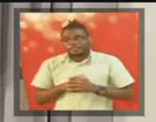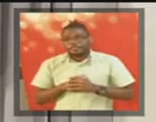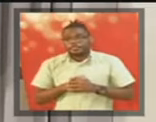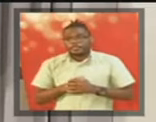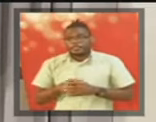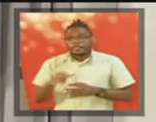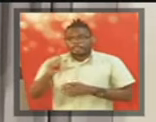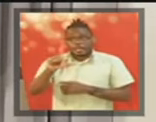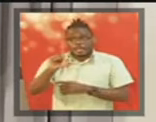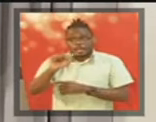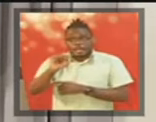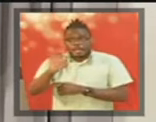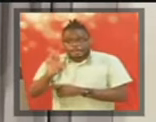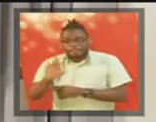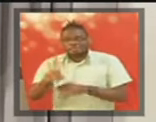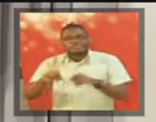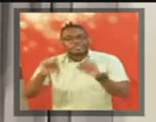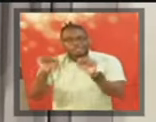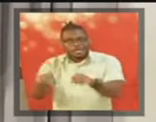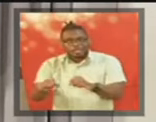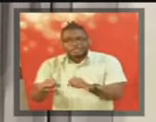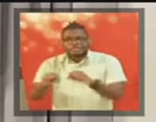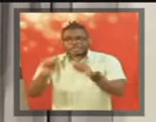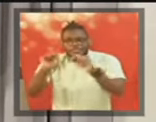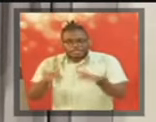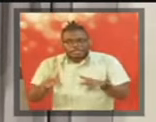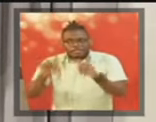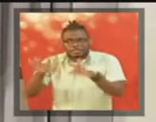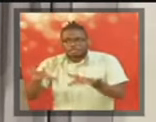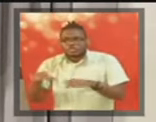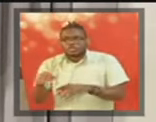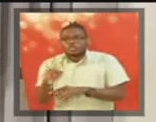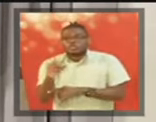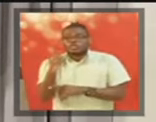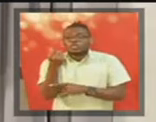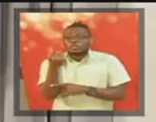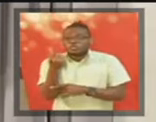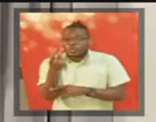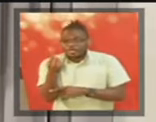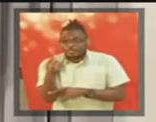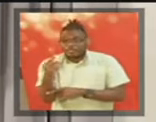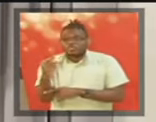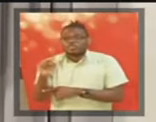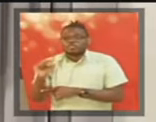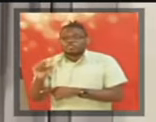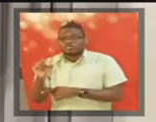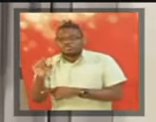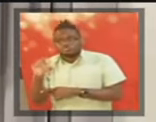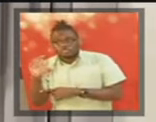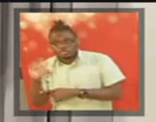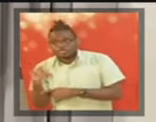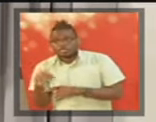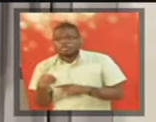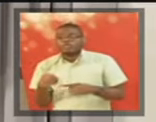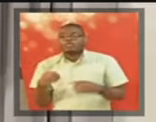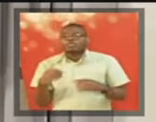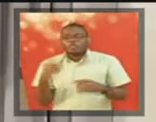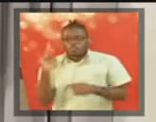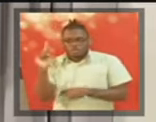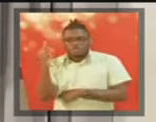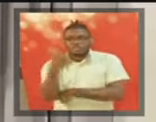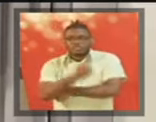1,200 and 1,300 tests that we can do in a day as well. So we have some excess capacity by way